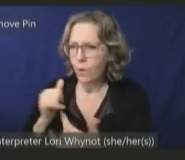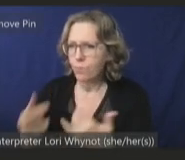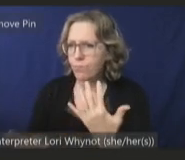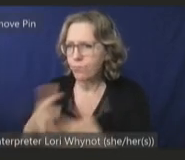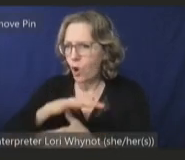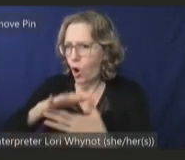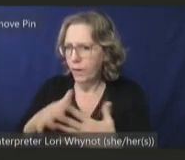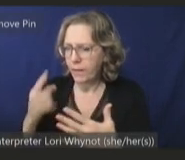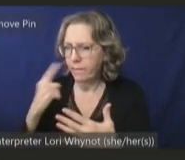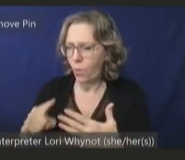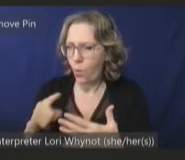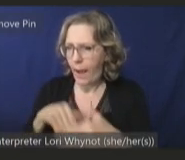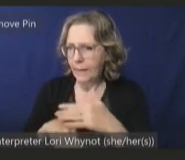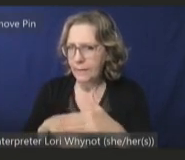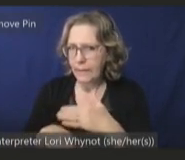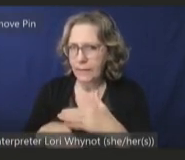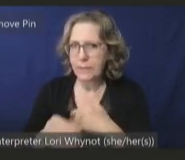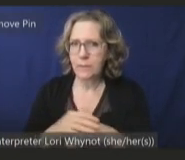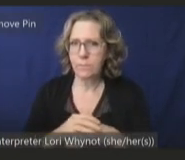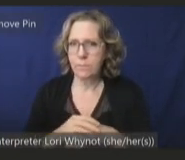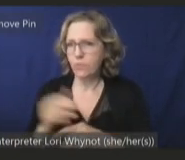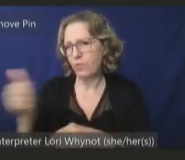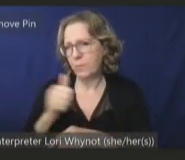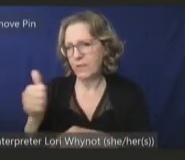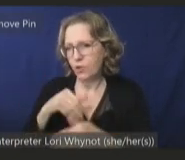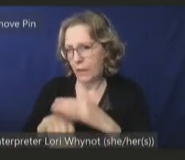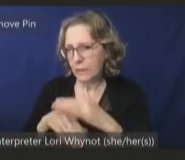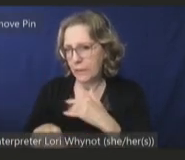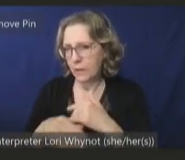just give you a rundown of what we're looking at.